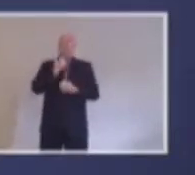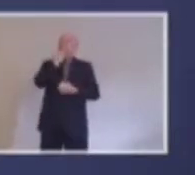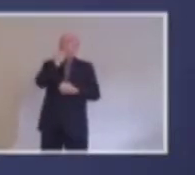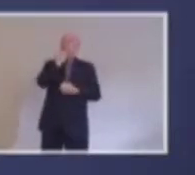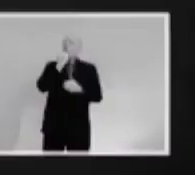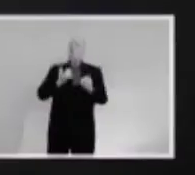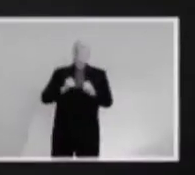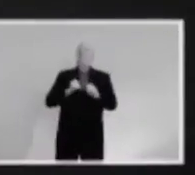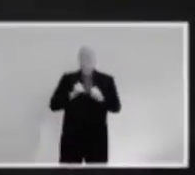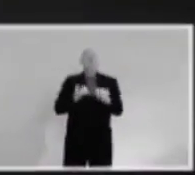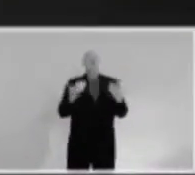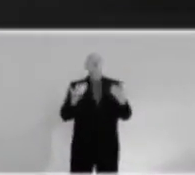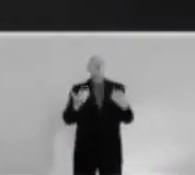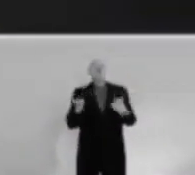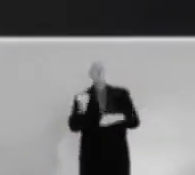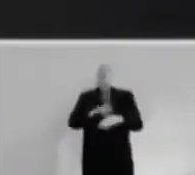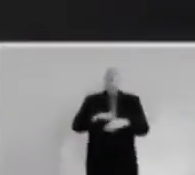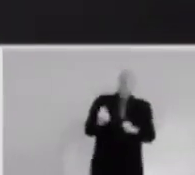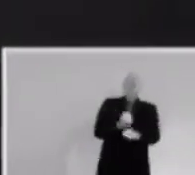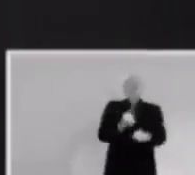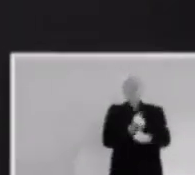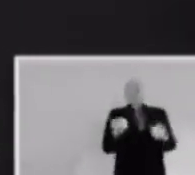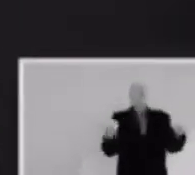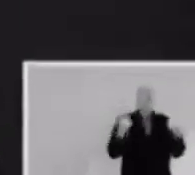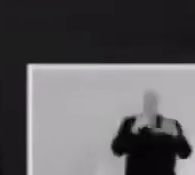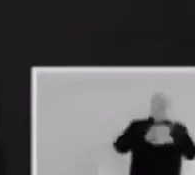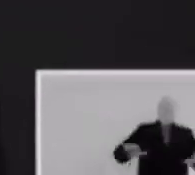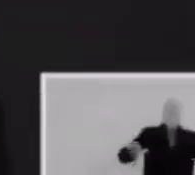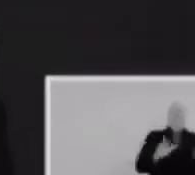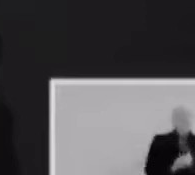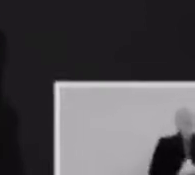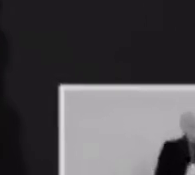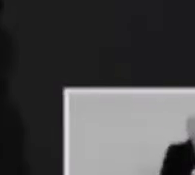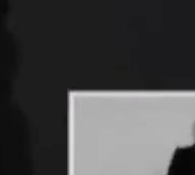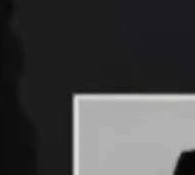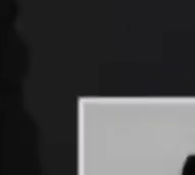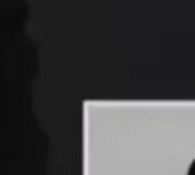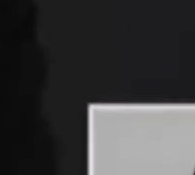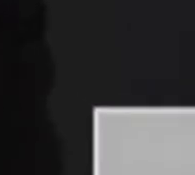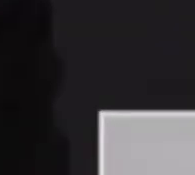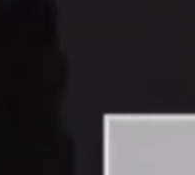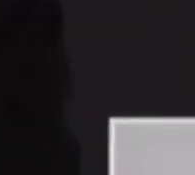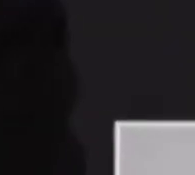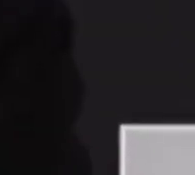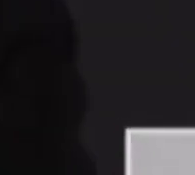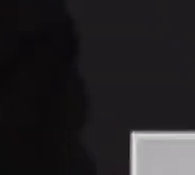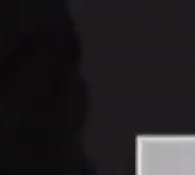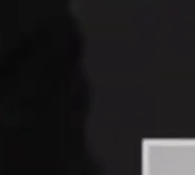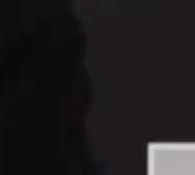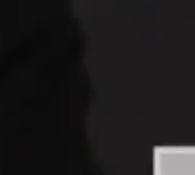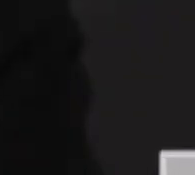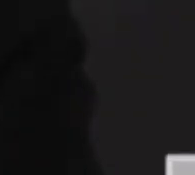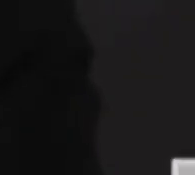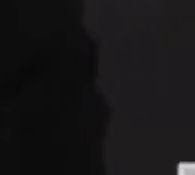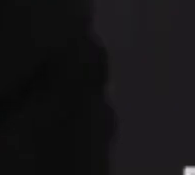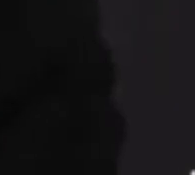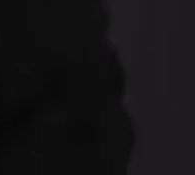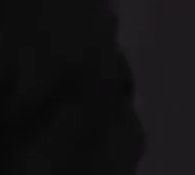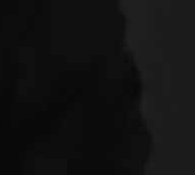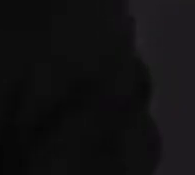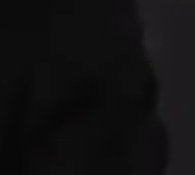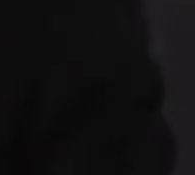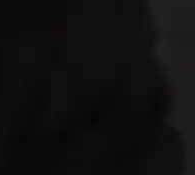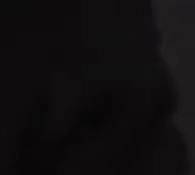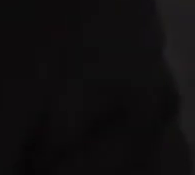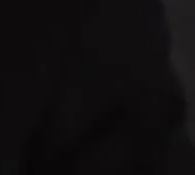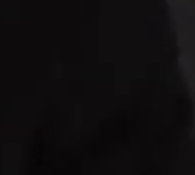repair job. We see these moments as the time to learn and to improve on the world that went